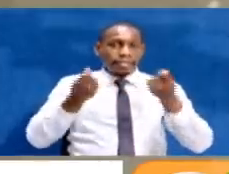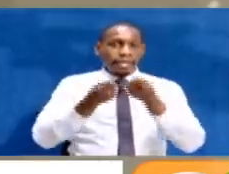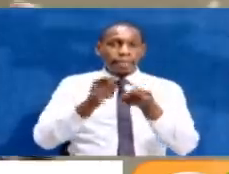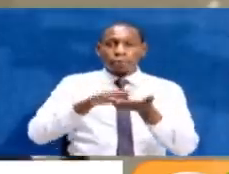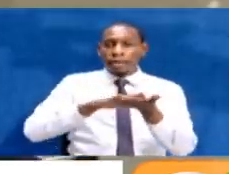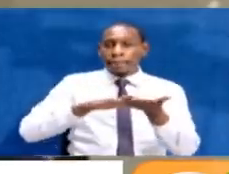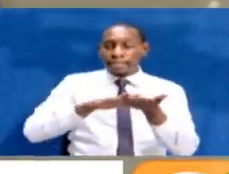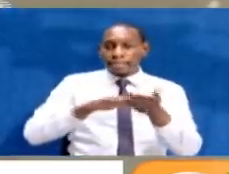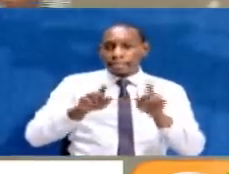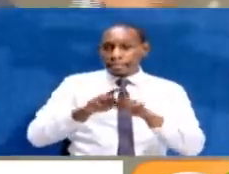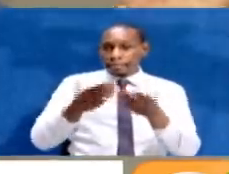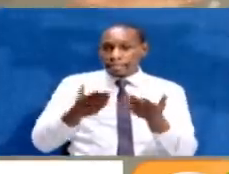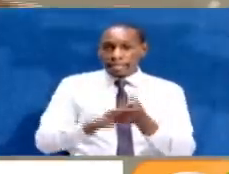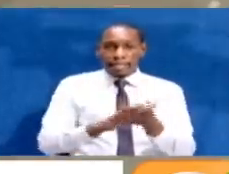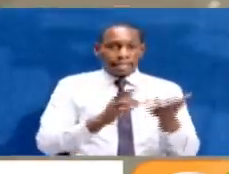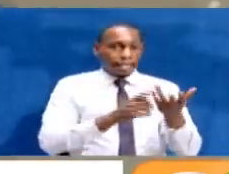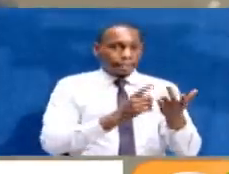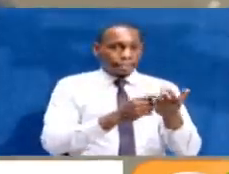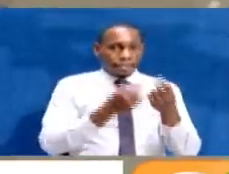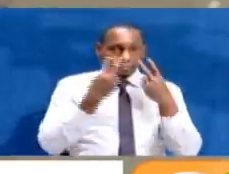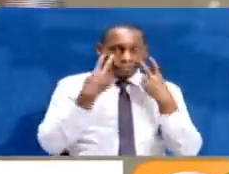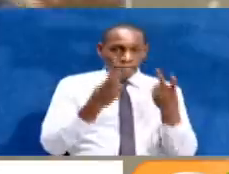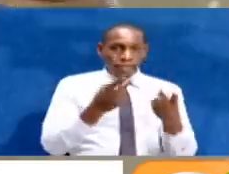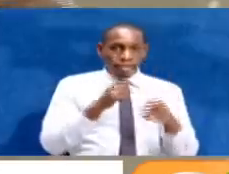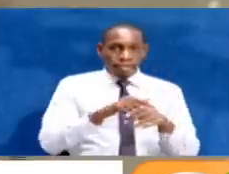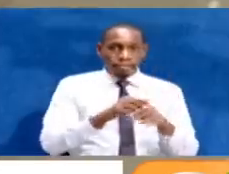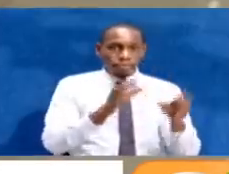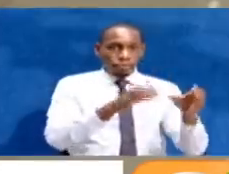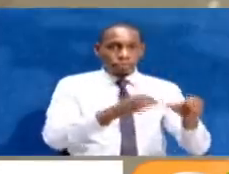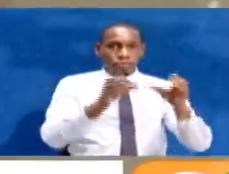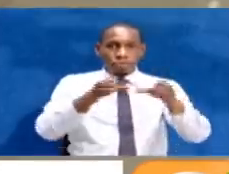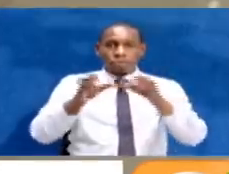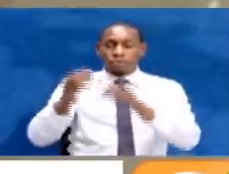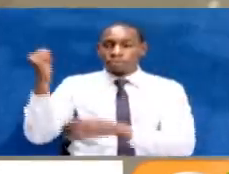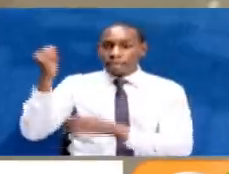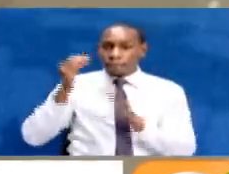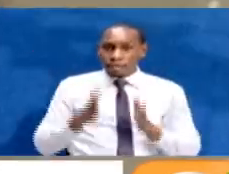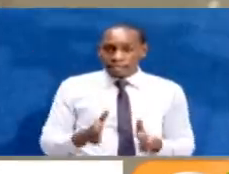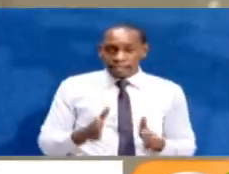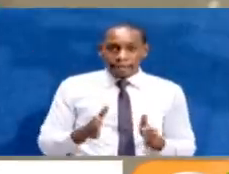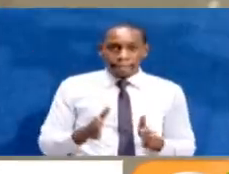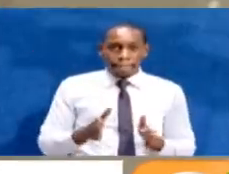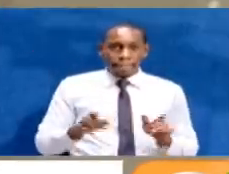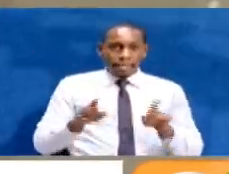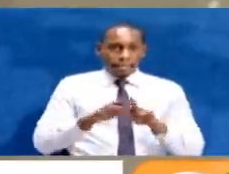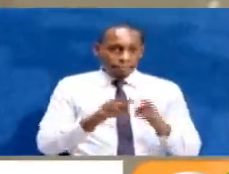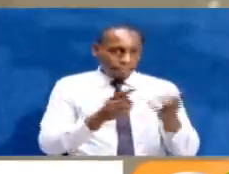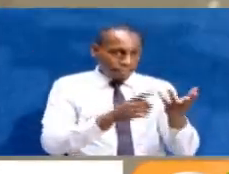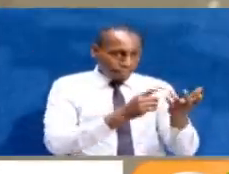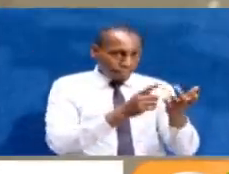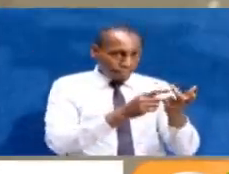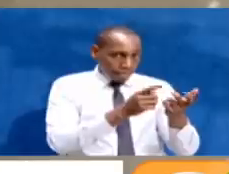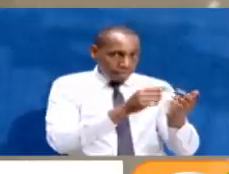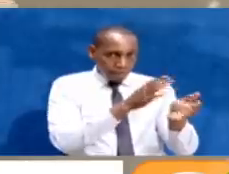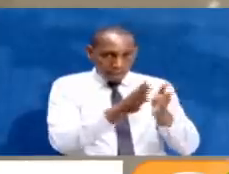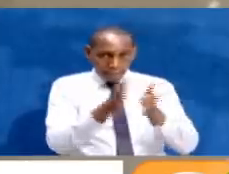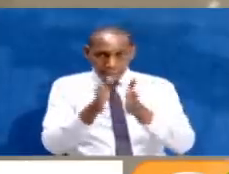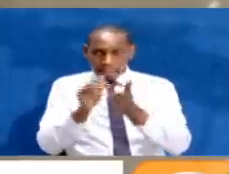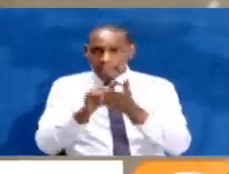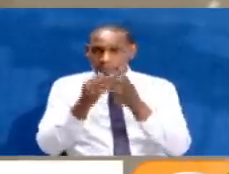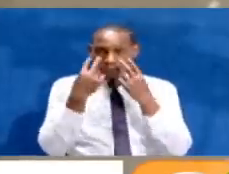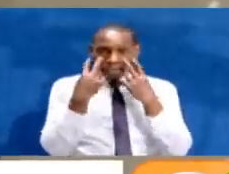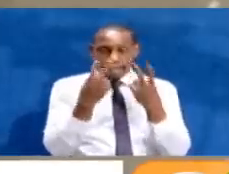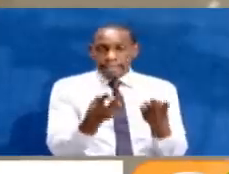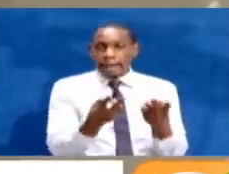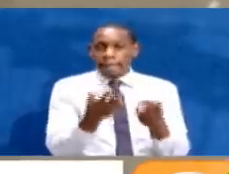based. Even the numbers that you see, even when you see groupings of politicians, it is the game of numbers that you